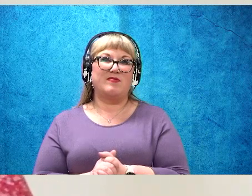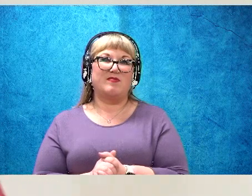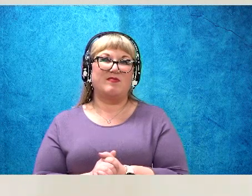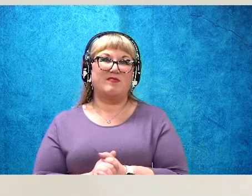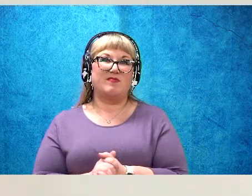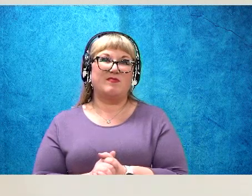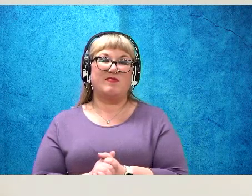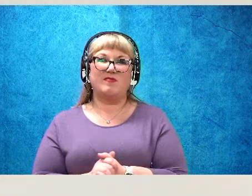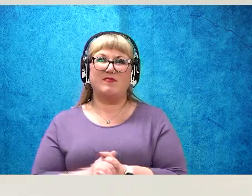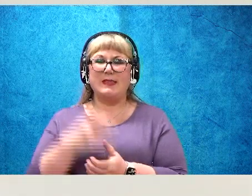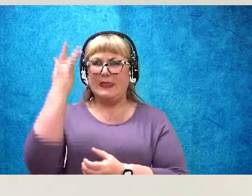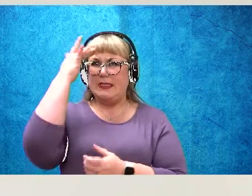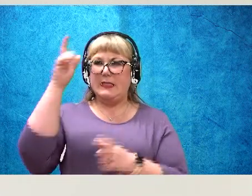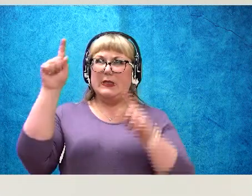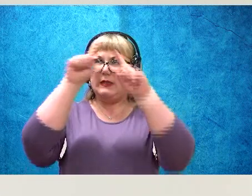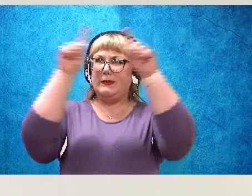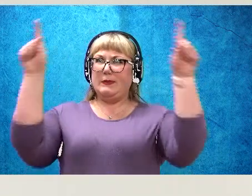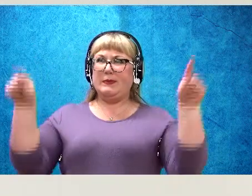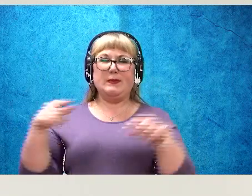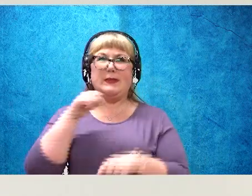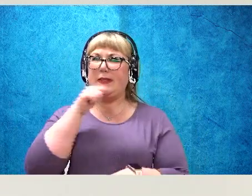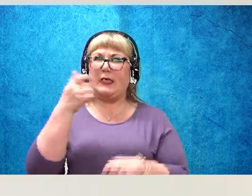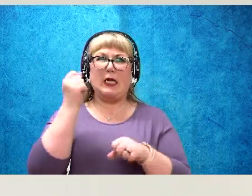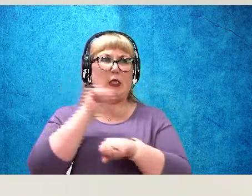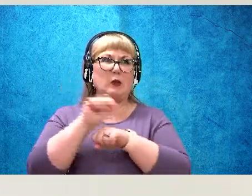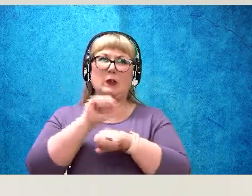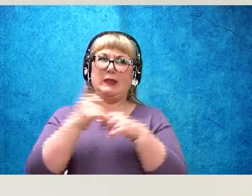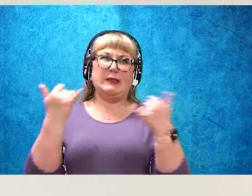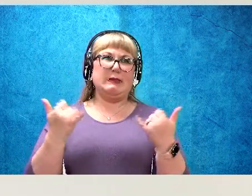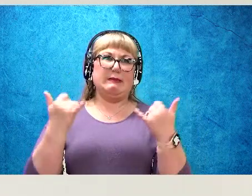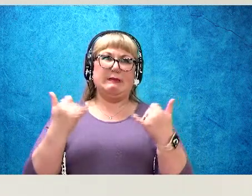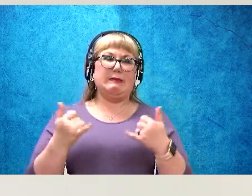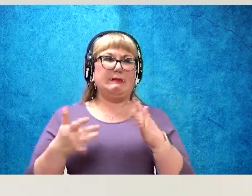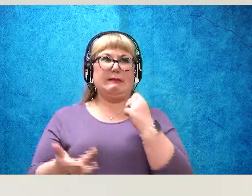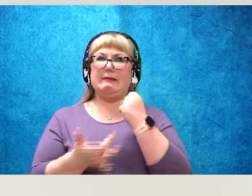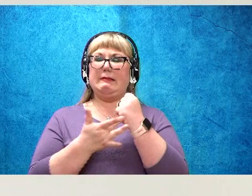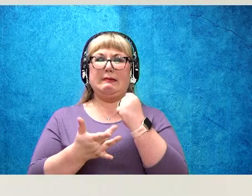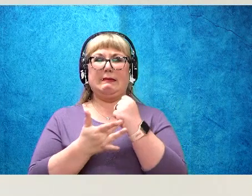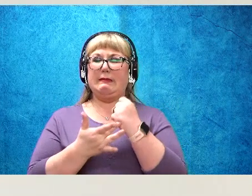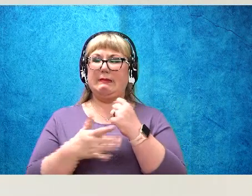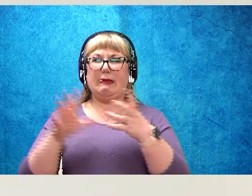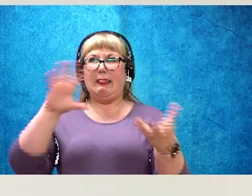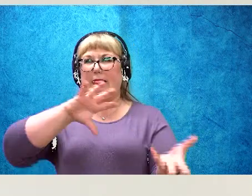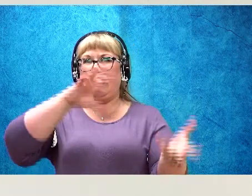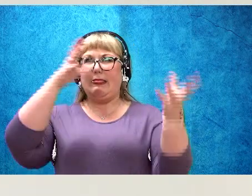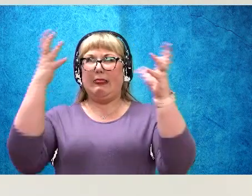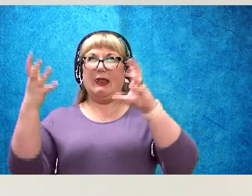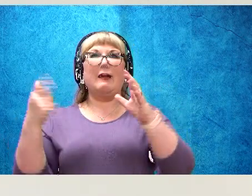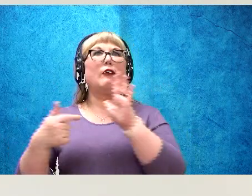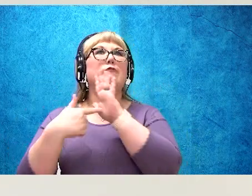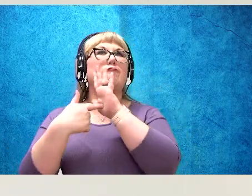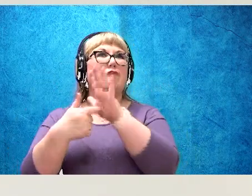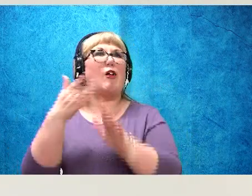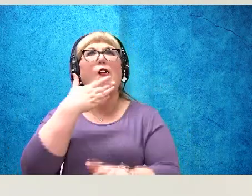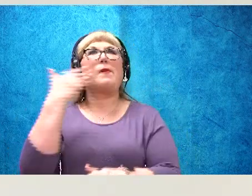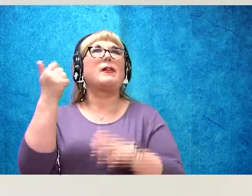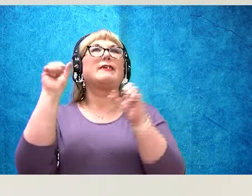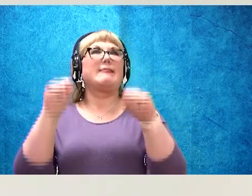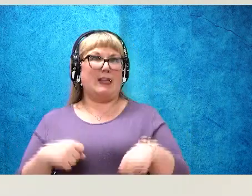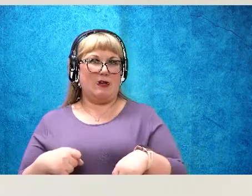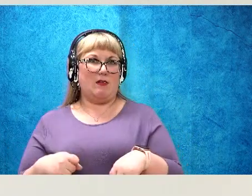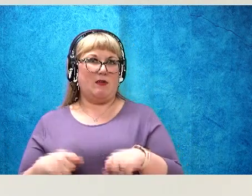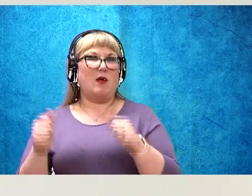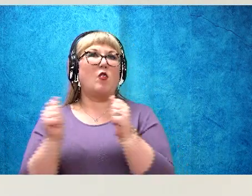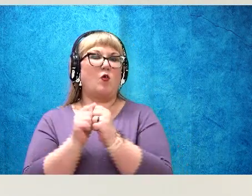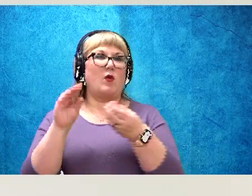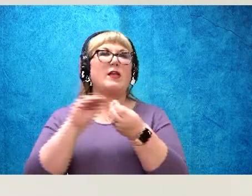Our smartboard doesn't seem to be working today. Technology can be kind of crazy, so I'm going to show you as best as I can with